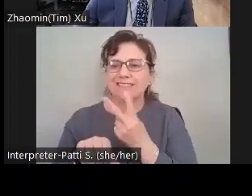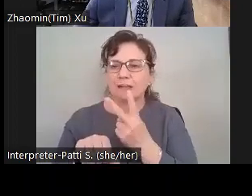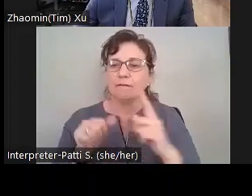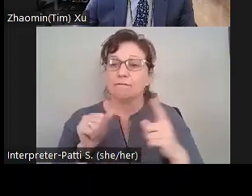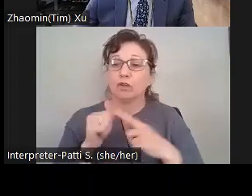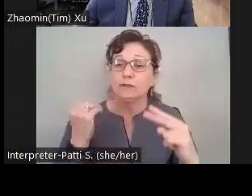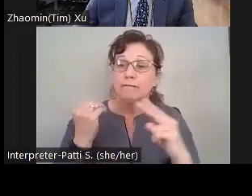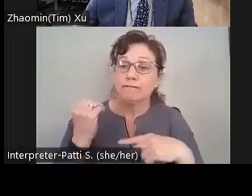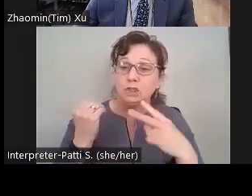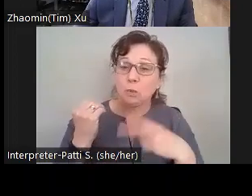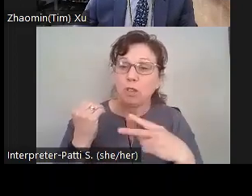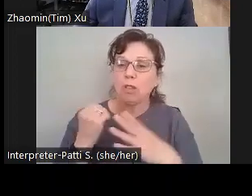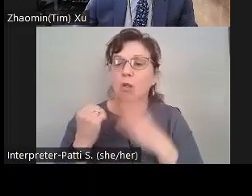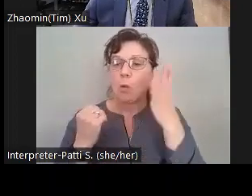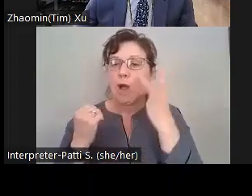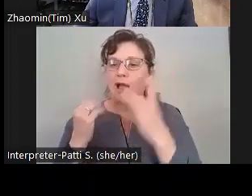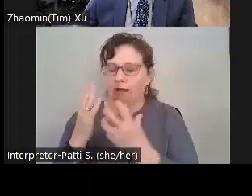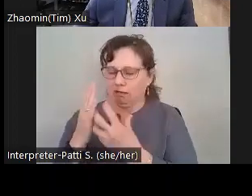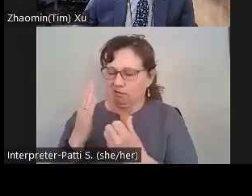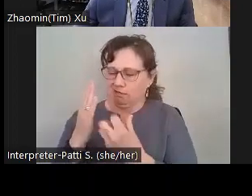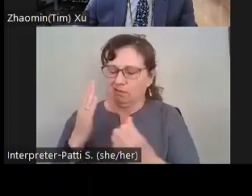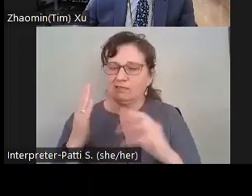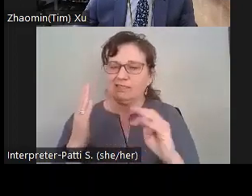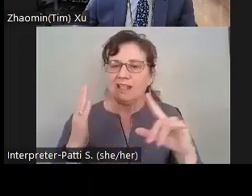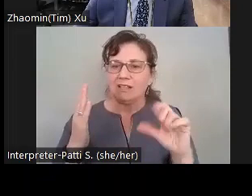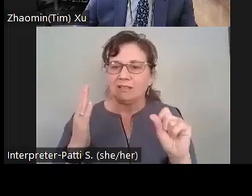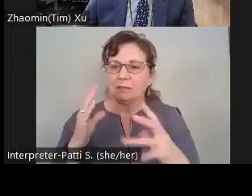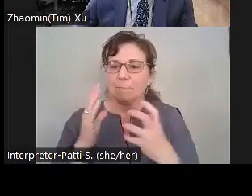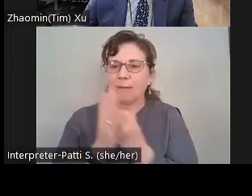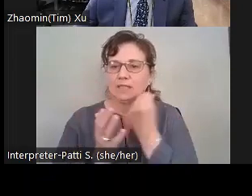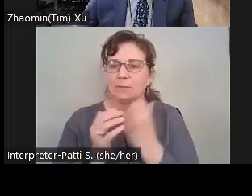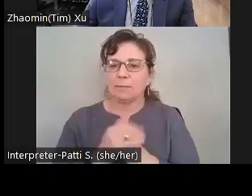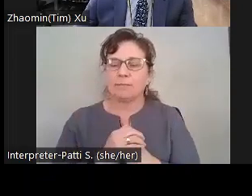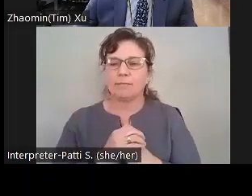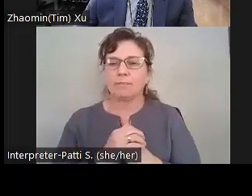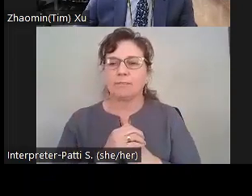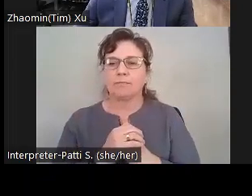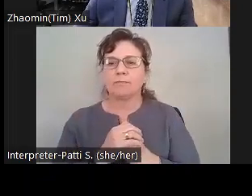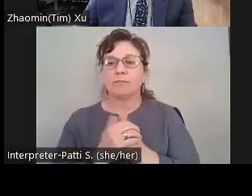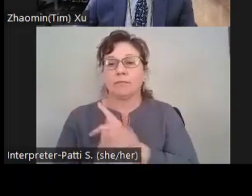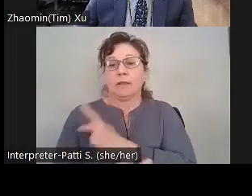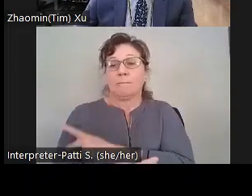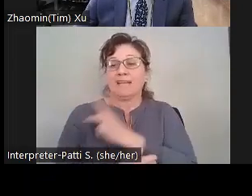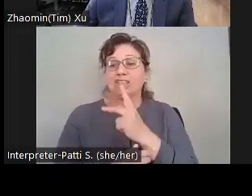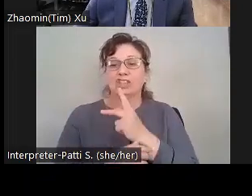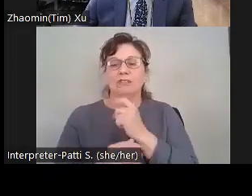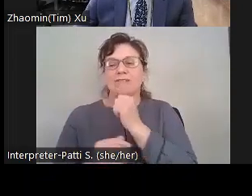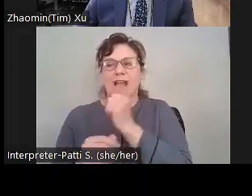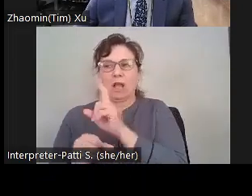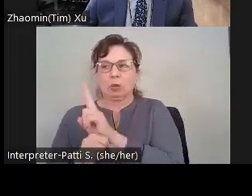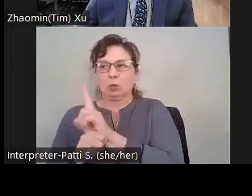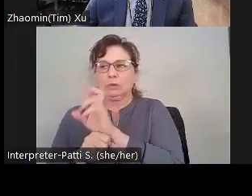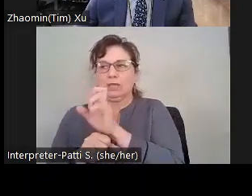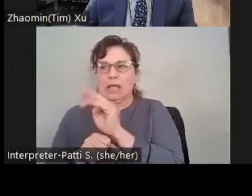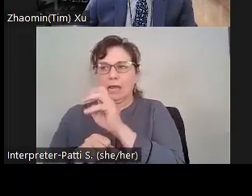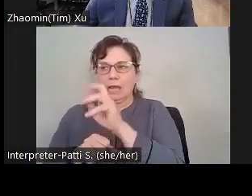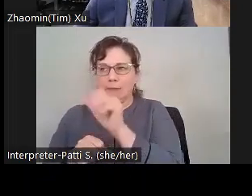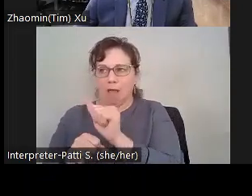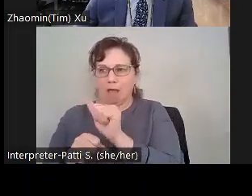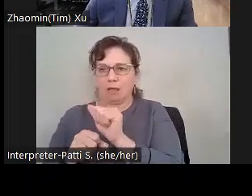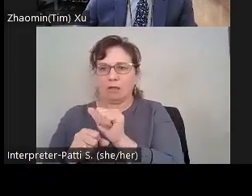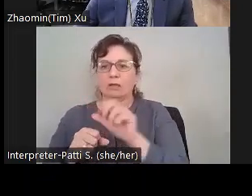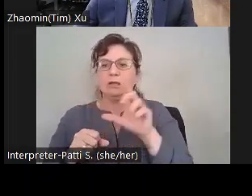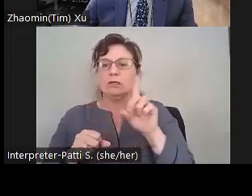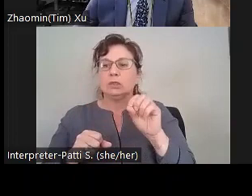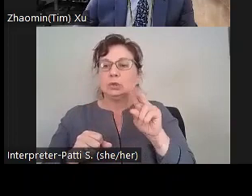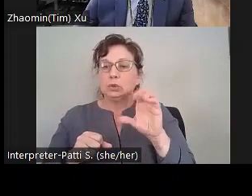of cells. And patients should be advised to ideally avoid any enemas, douches, anal intercourse, or anal